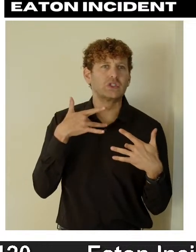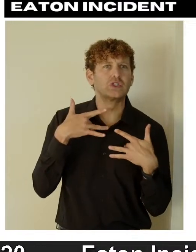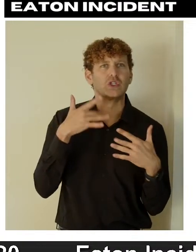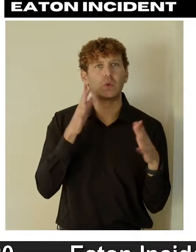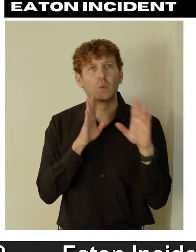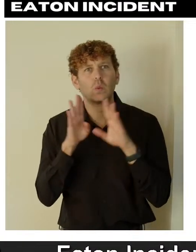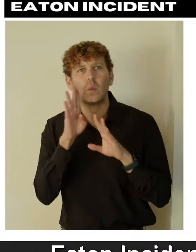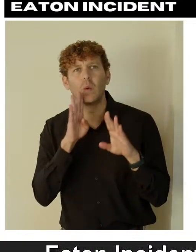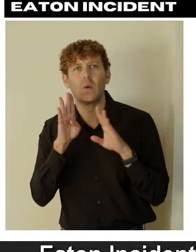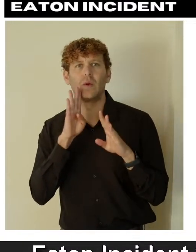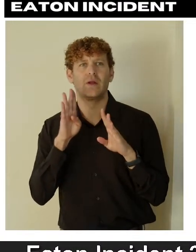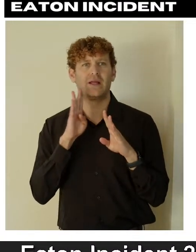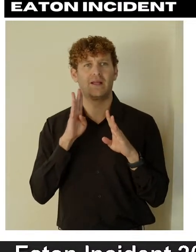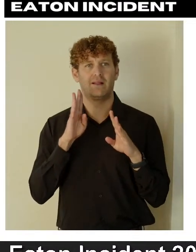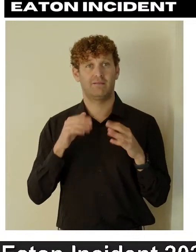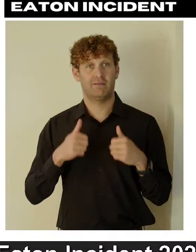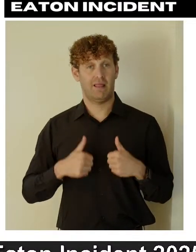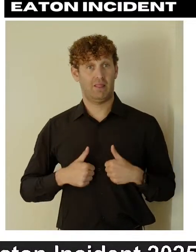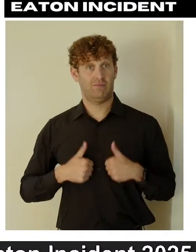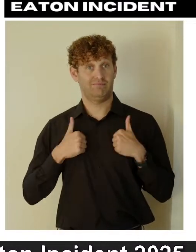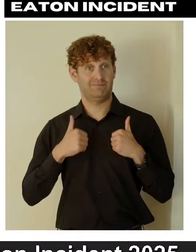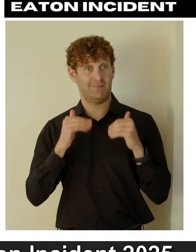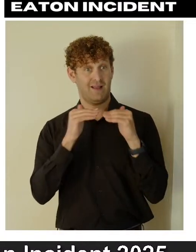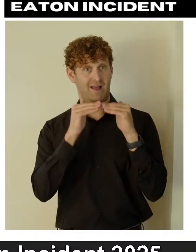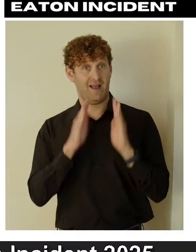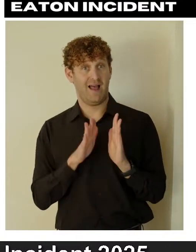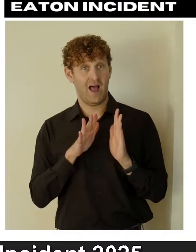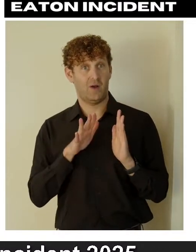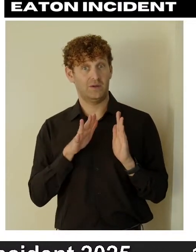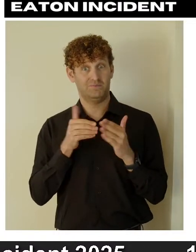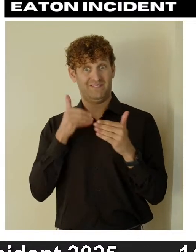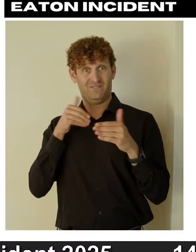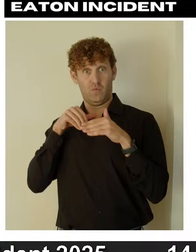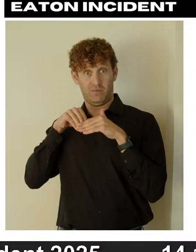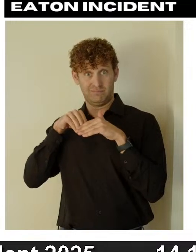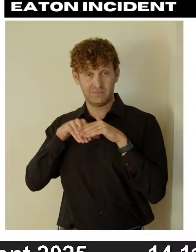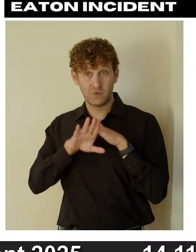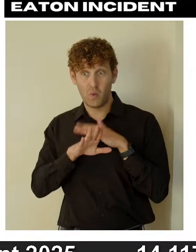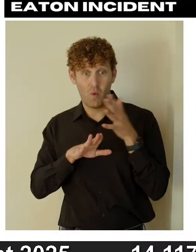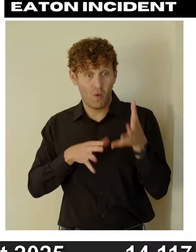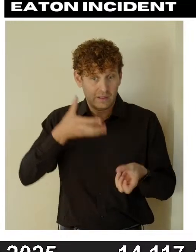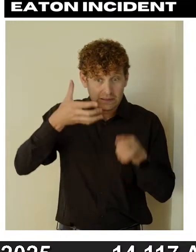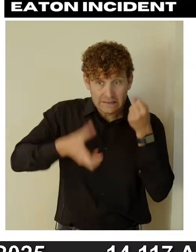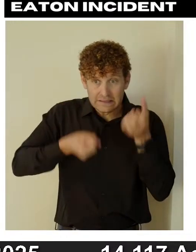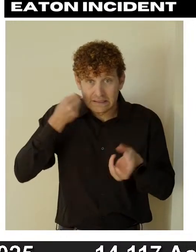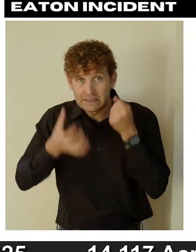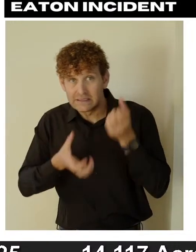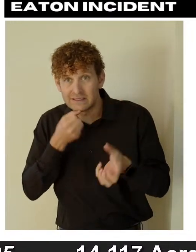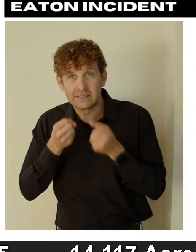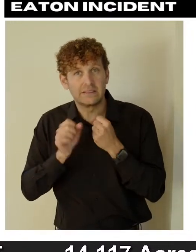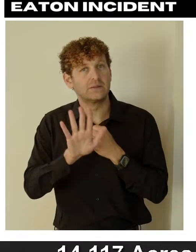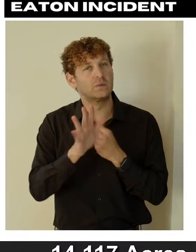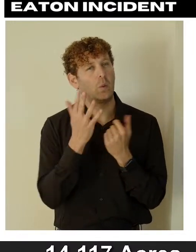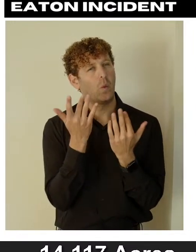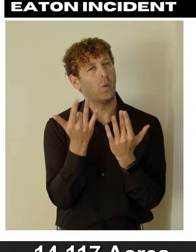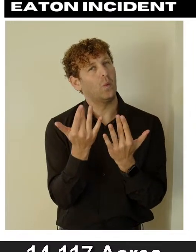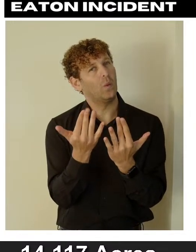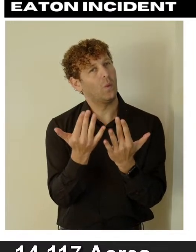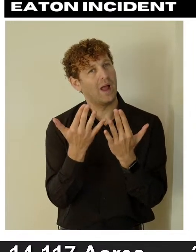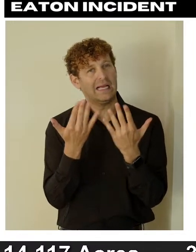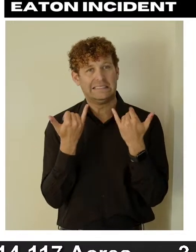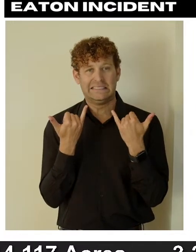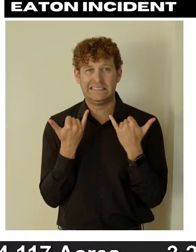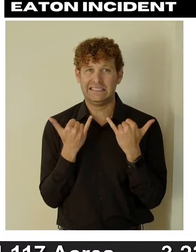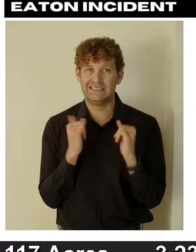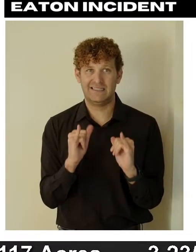have with our residences and the tendency to go in and want to retrieve things. Please be aware that there's still a lot of stuff out there, and so